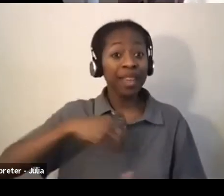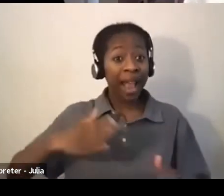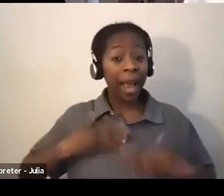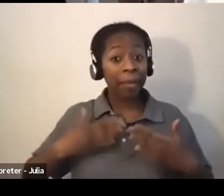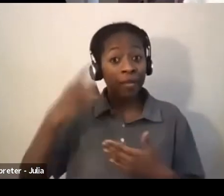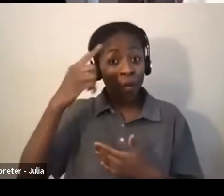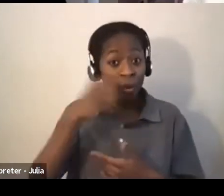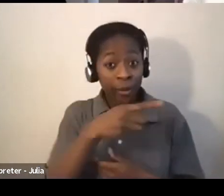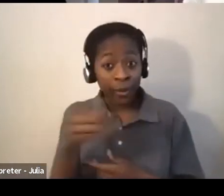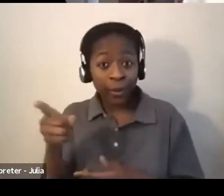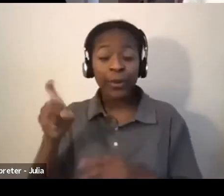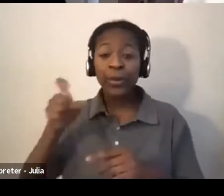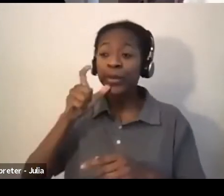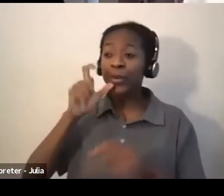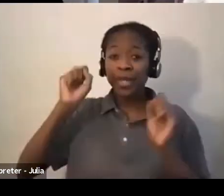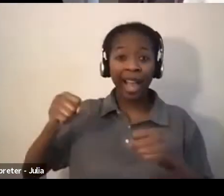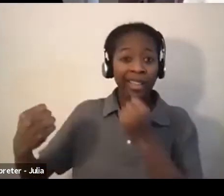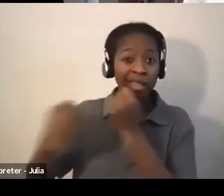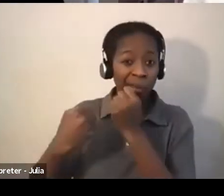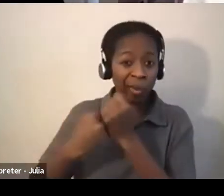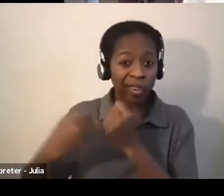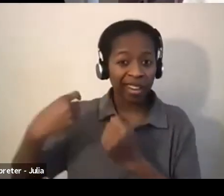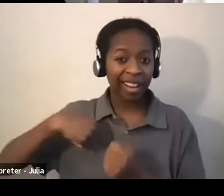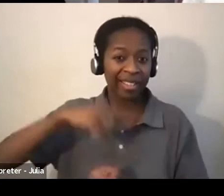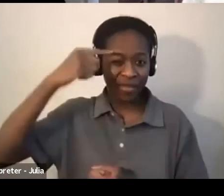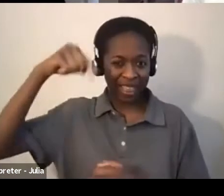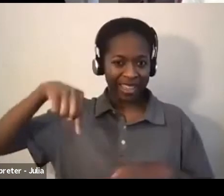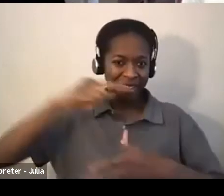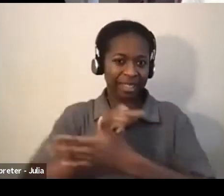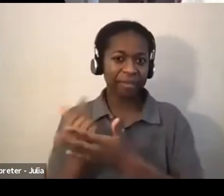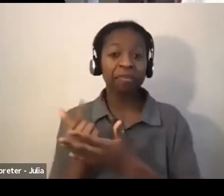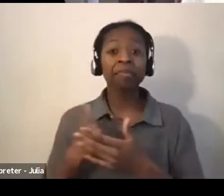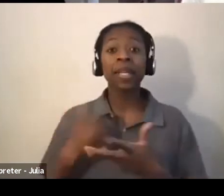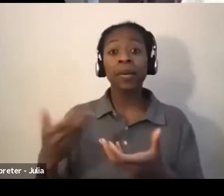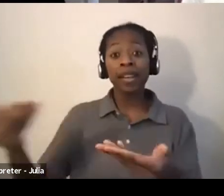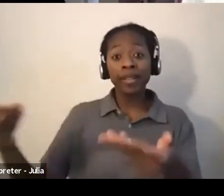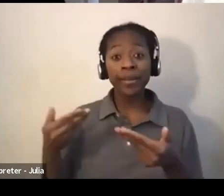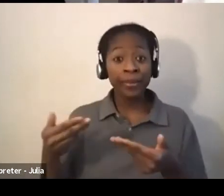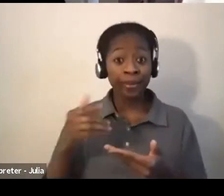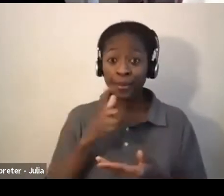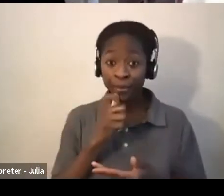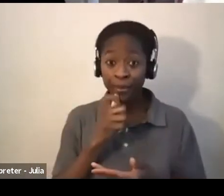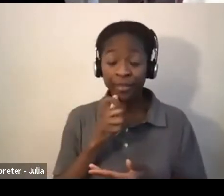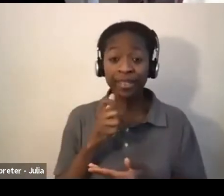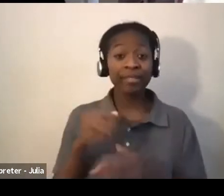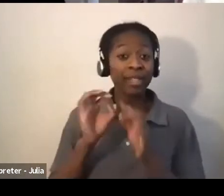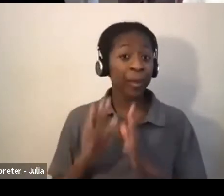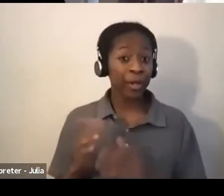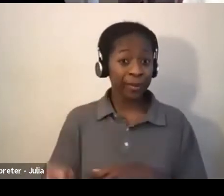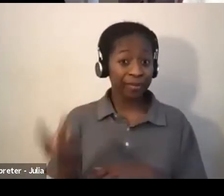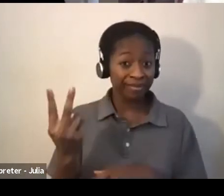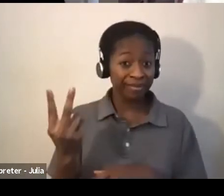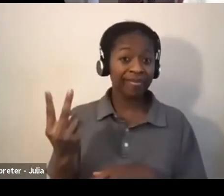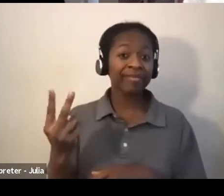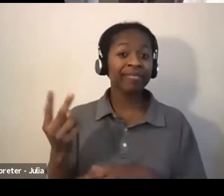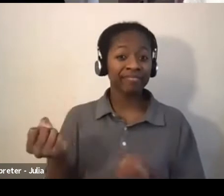us specifically for this series. I'd like to thank and introduce first our interpreters today, our